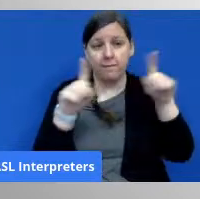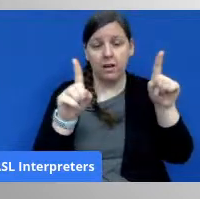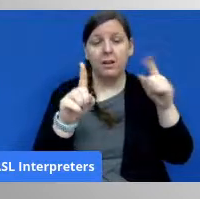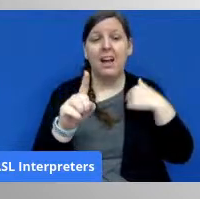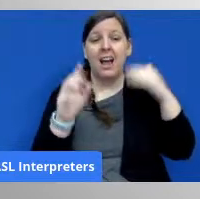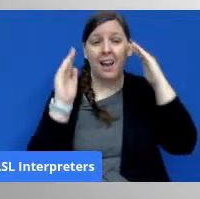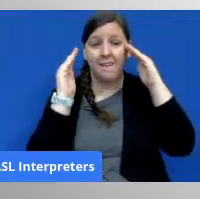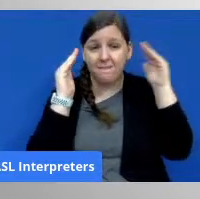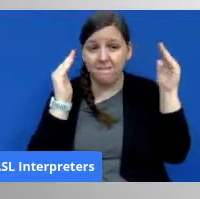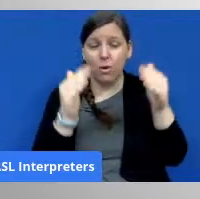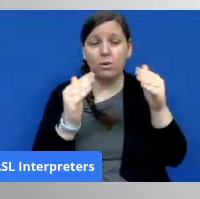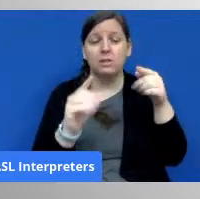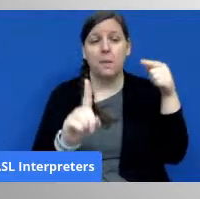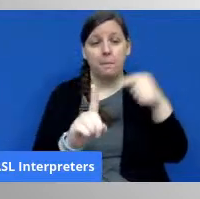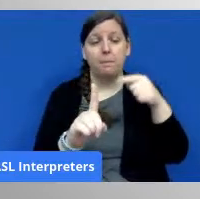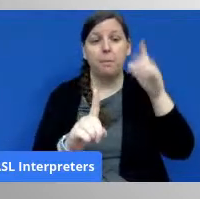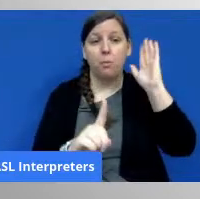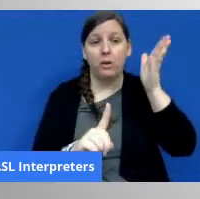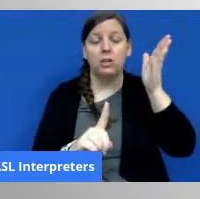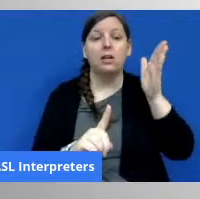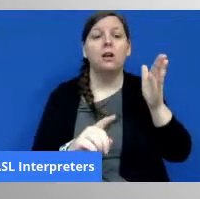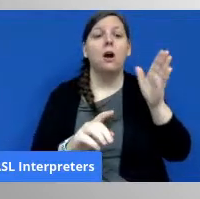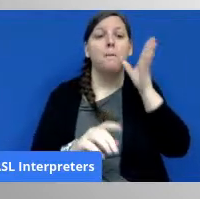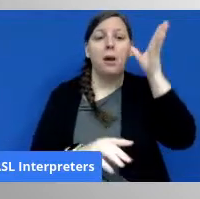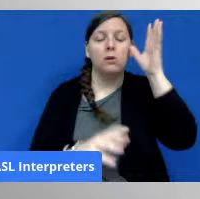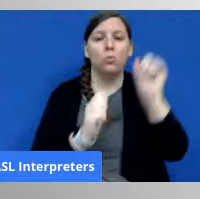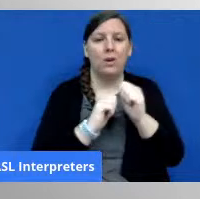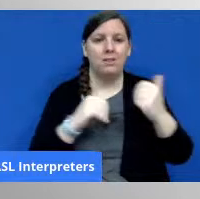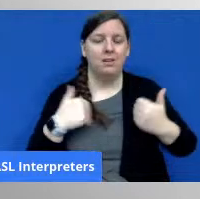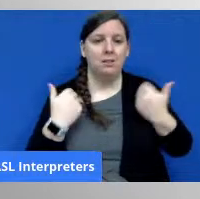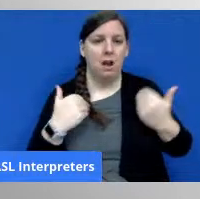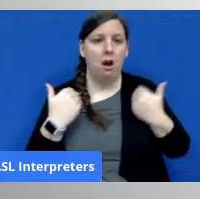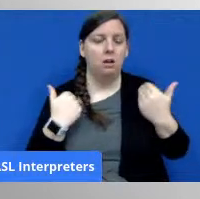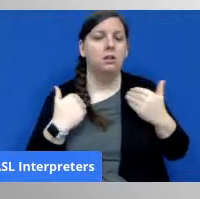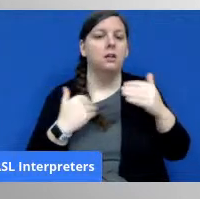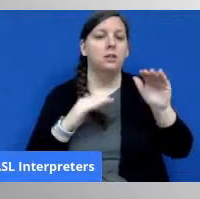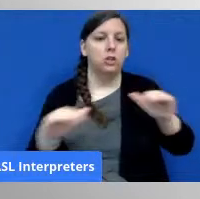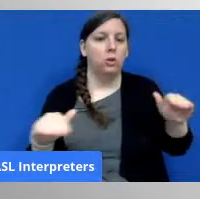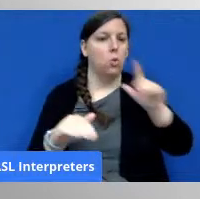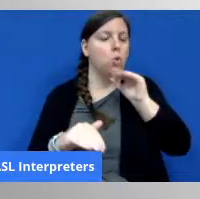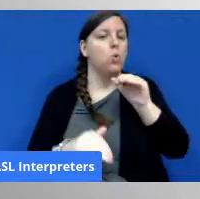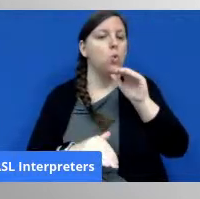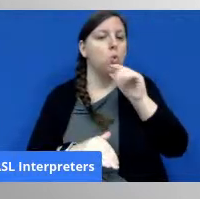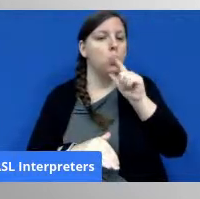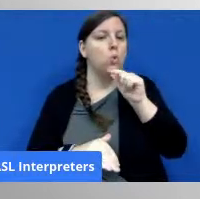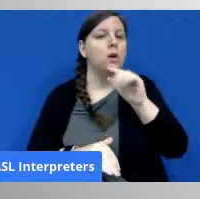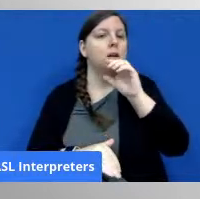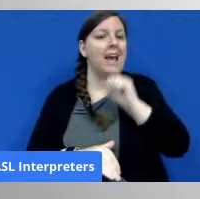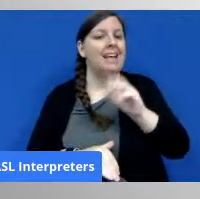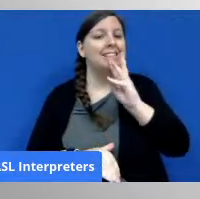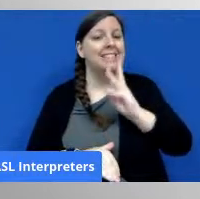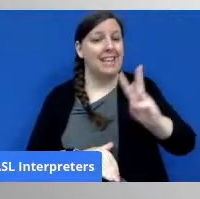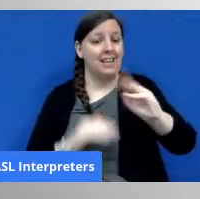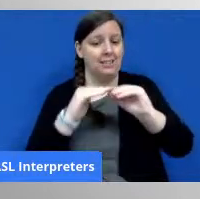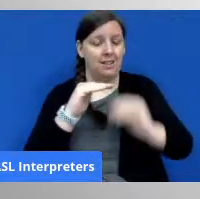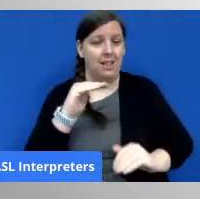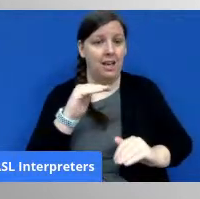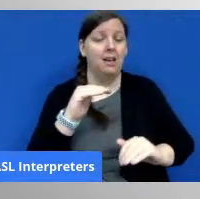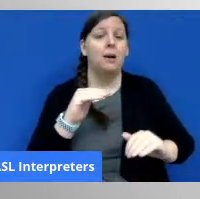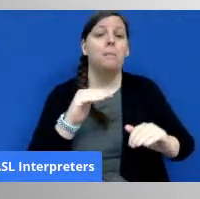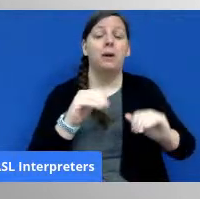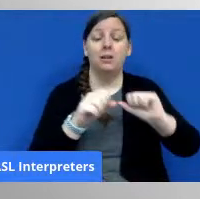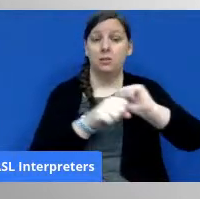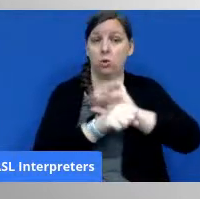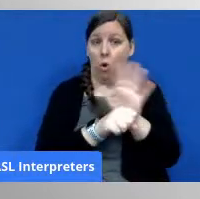this presentation on parents with young children who are less than 6 years of age. But with COVID, of course, this really extends now up